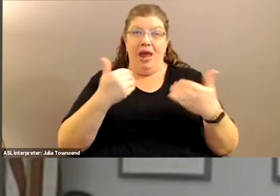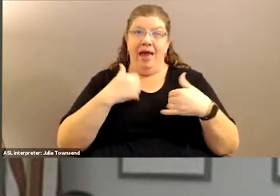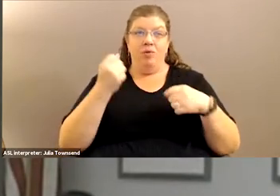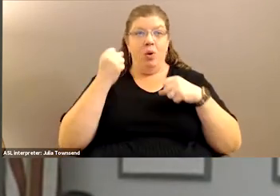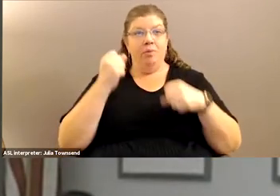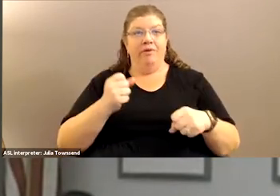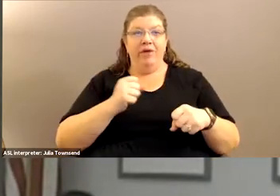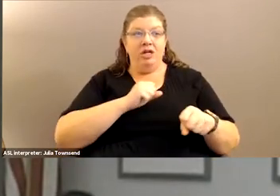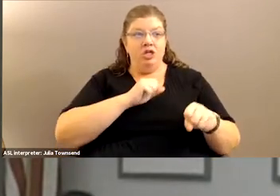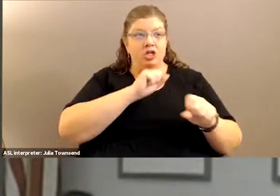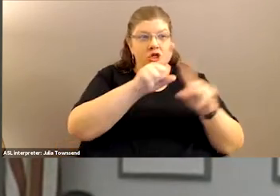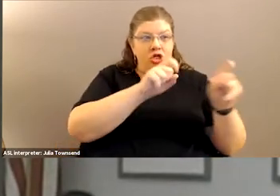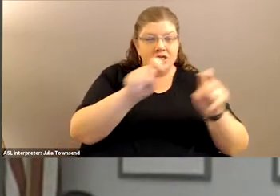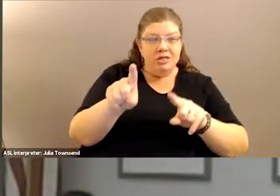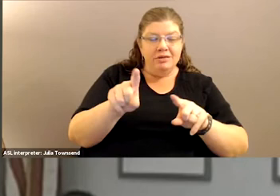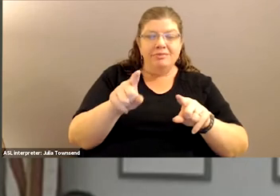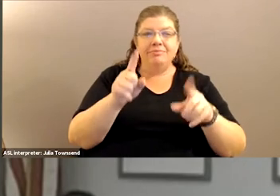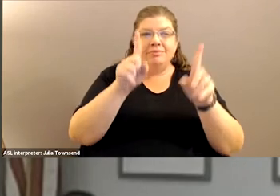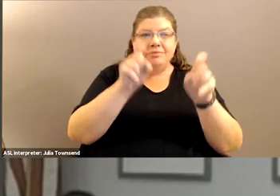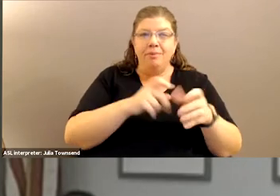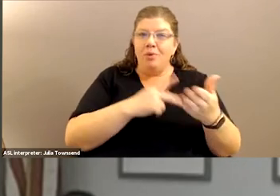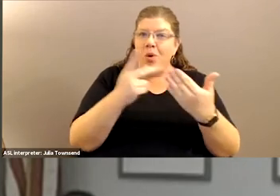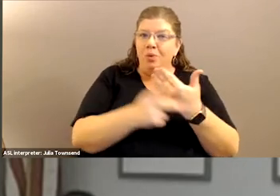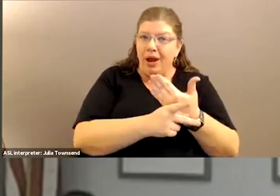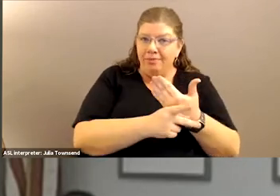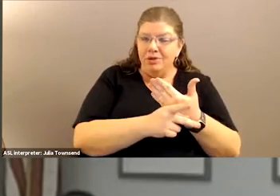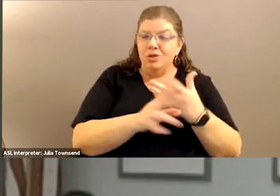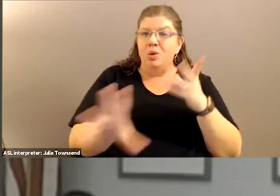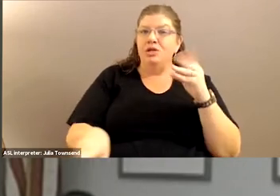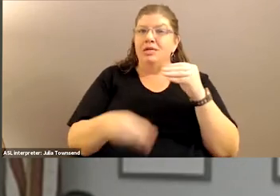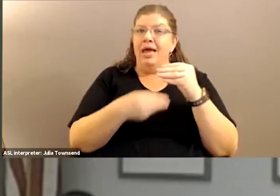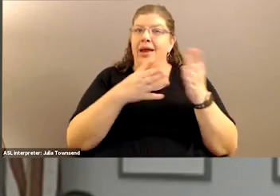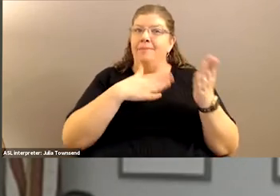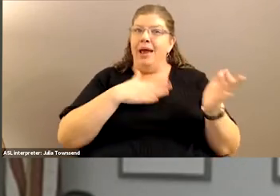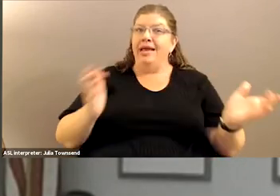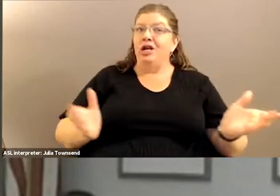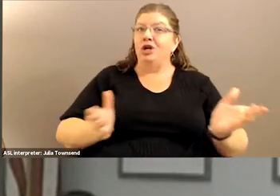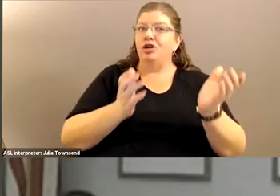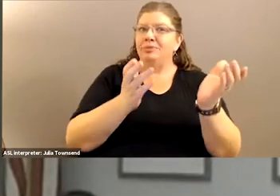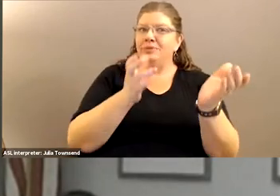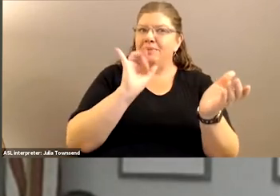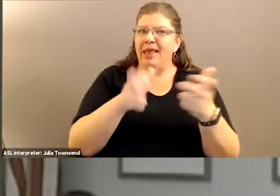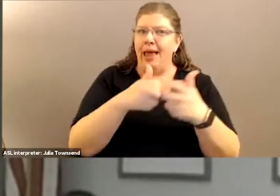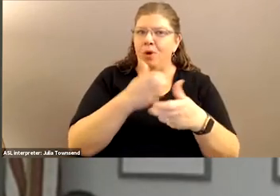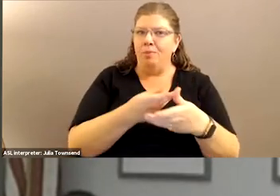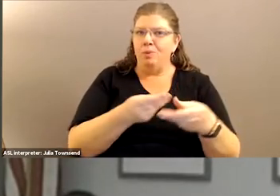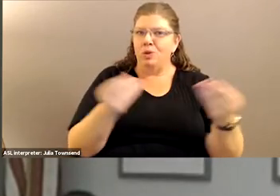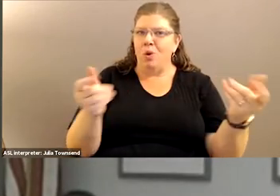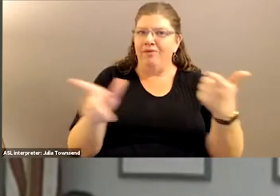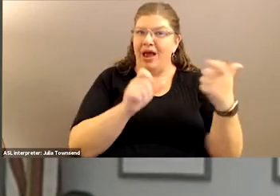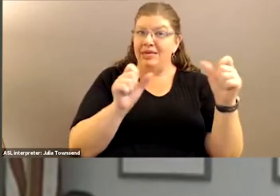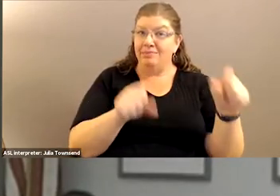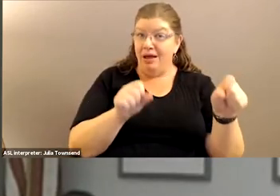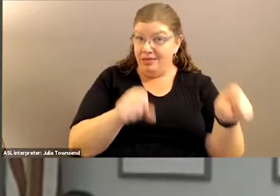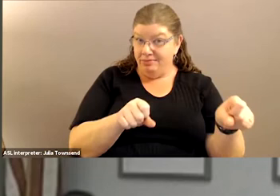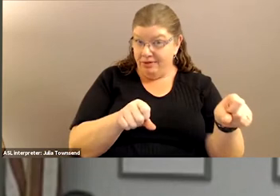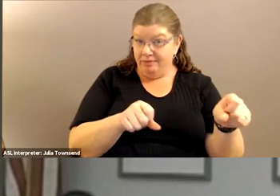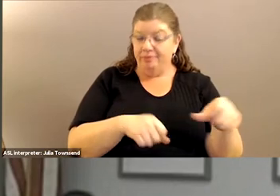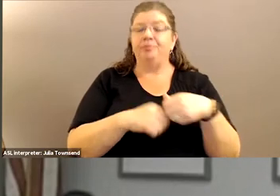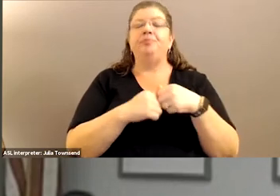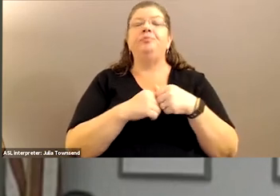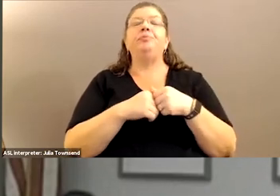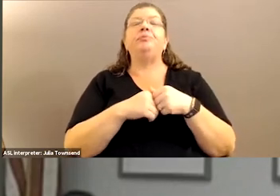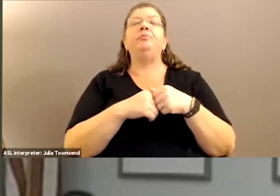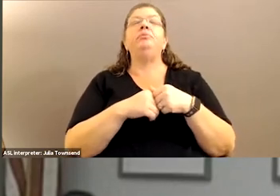surveillance program so just to add my um encouragement to get that resolved as quickly as possible and with that